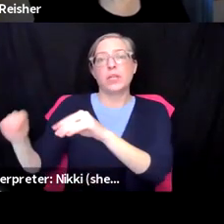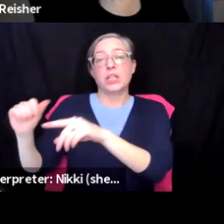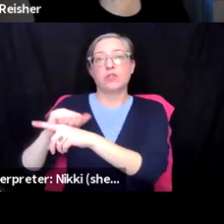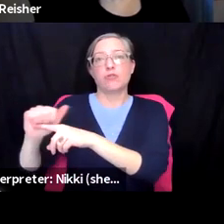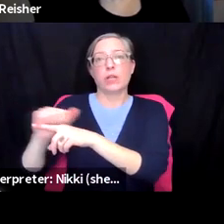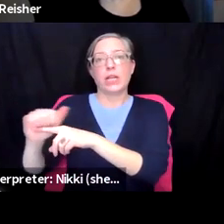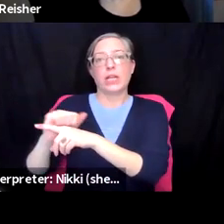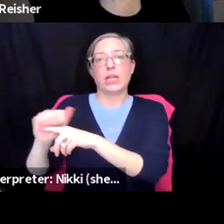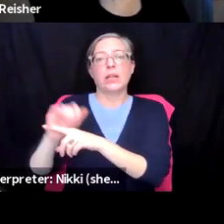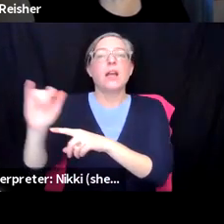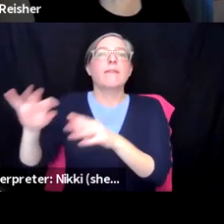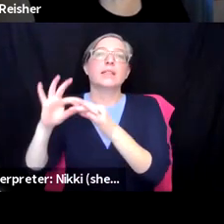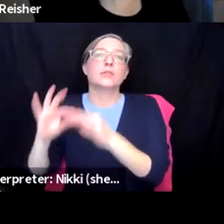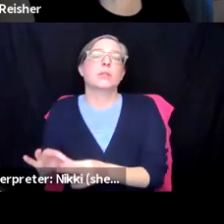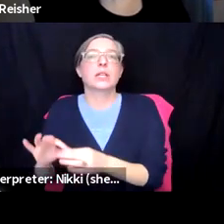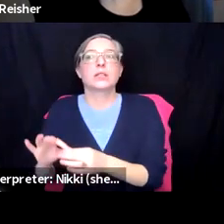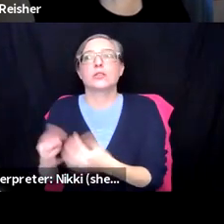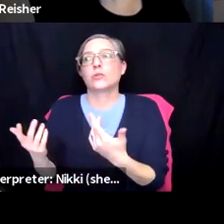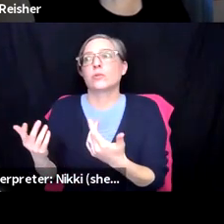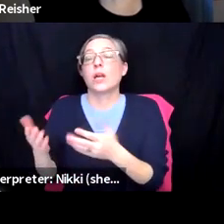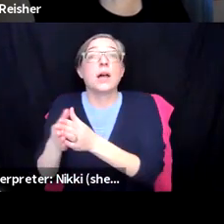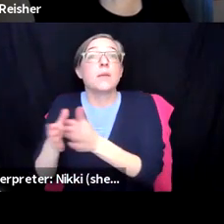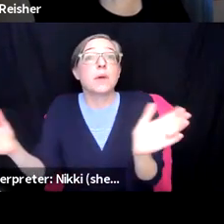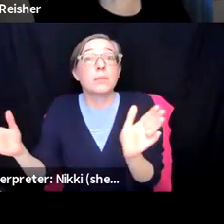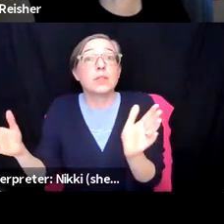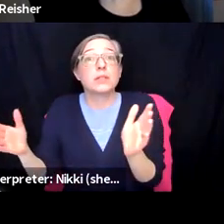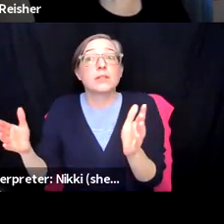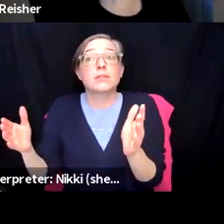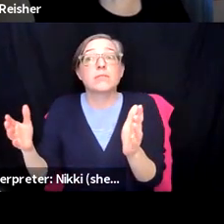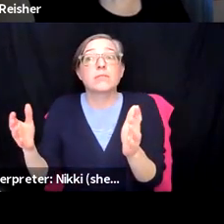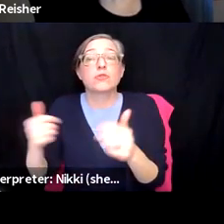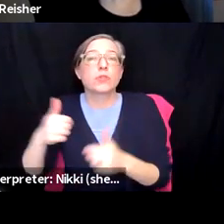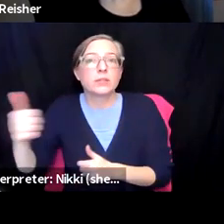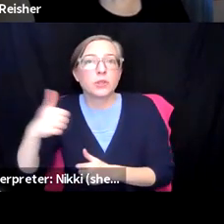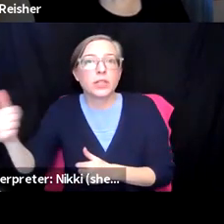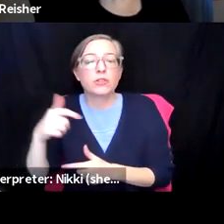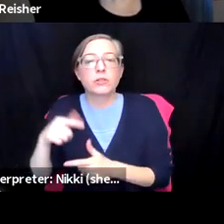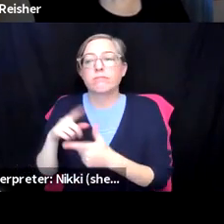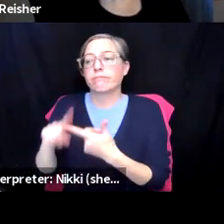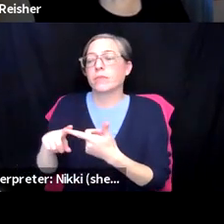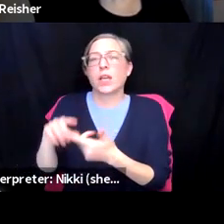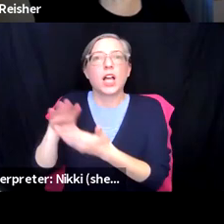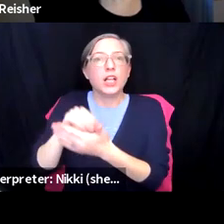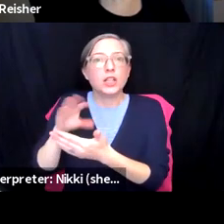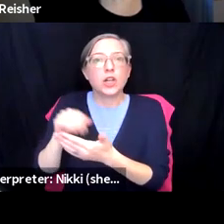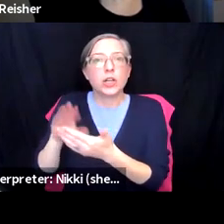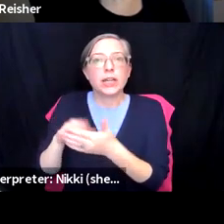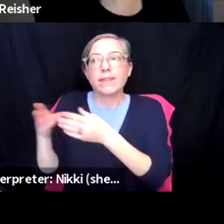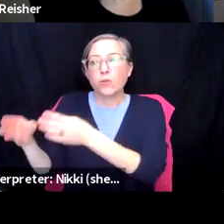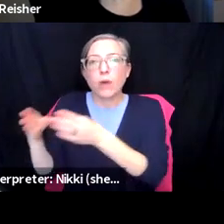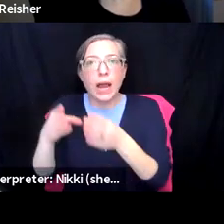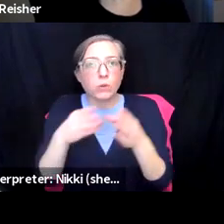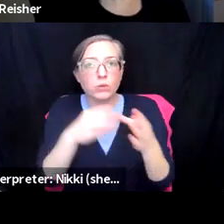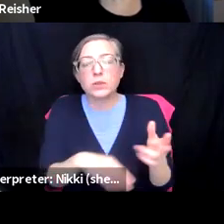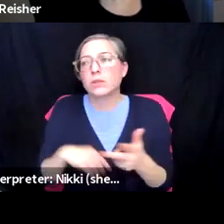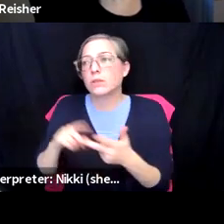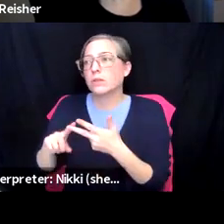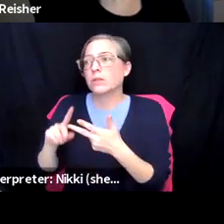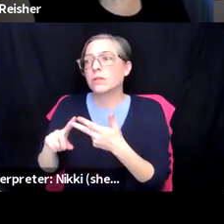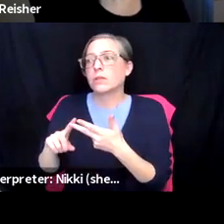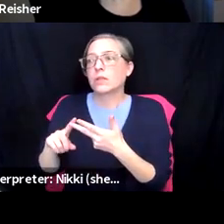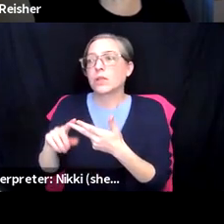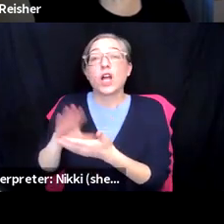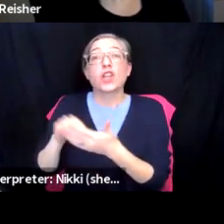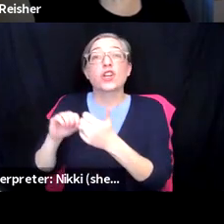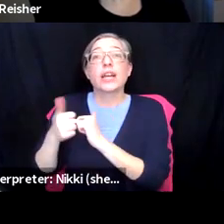use public transportation, learn the routes, learn how to apply for services to use public transportation. Now, we do work